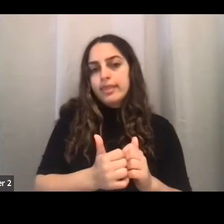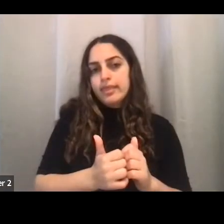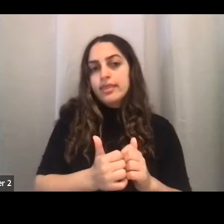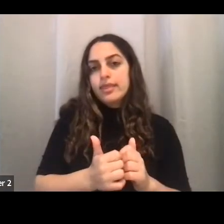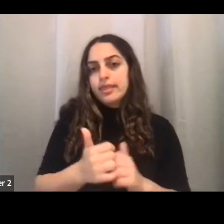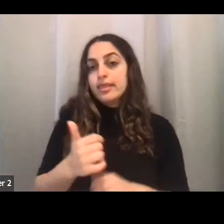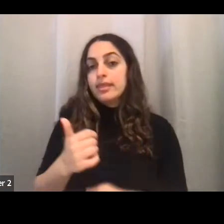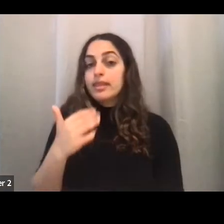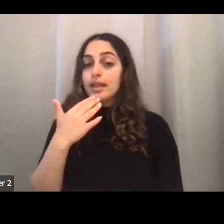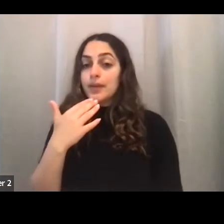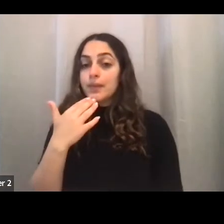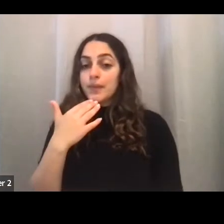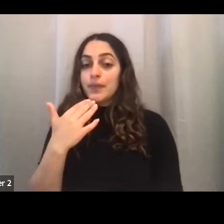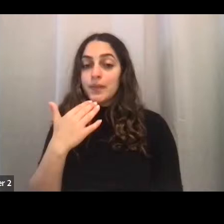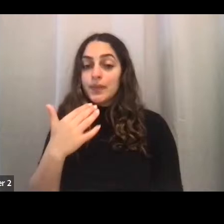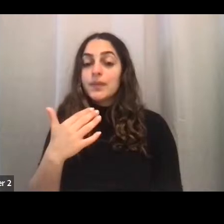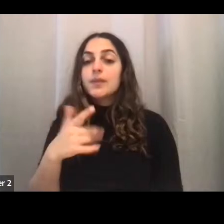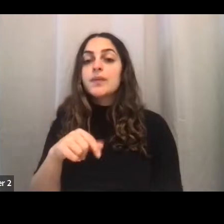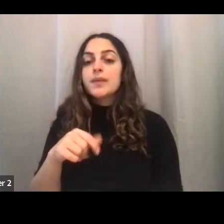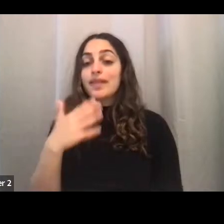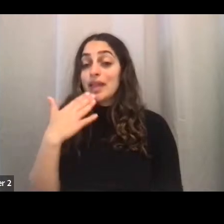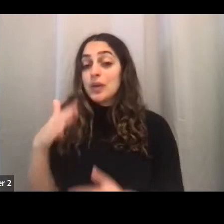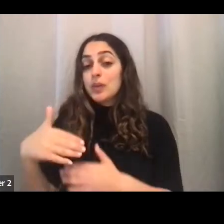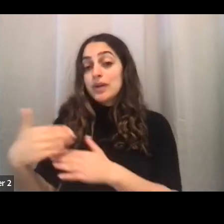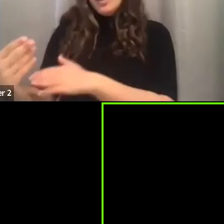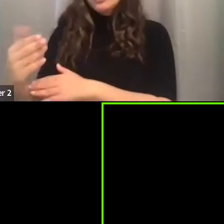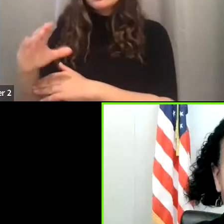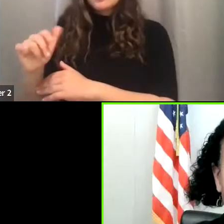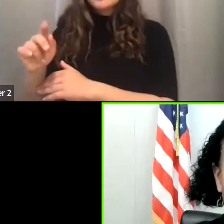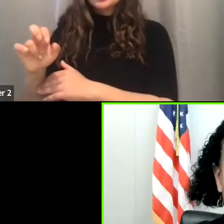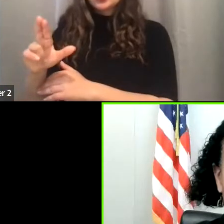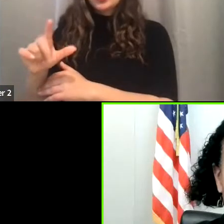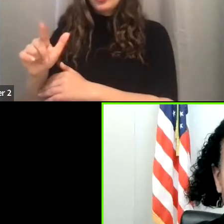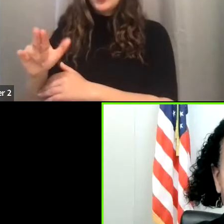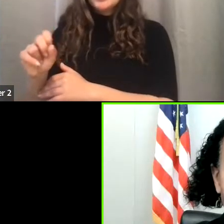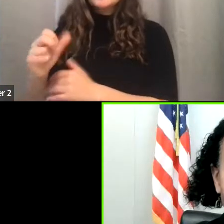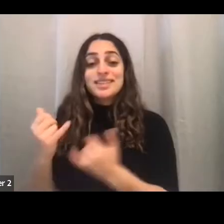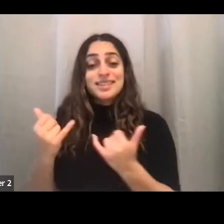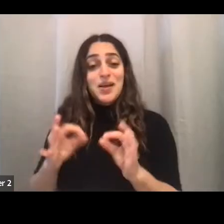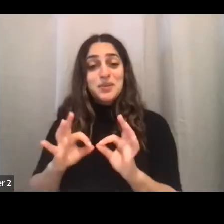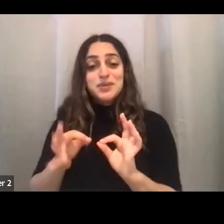all thank you and uh next we'll go to commissioner lucas